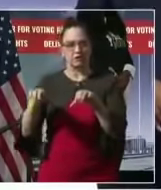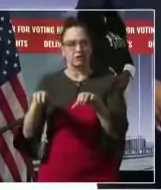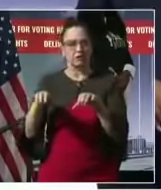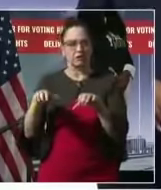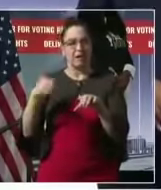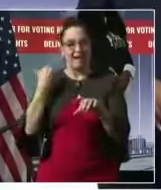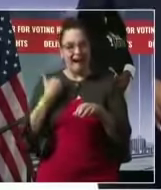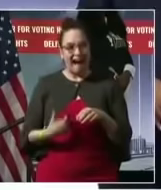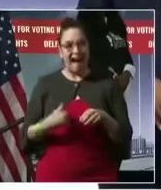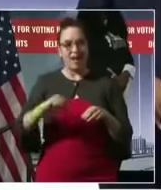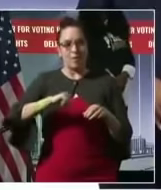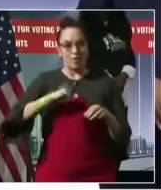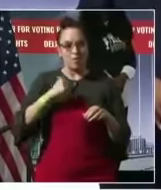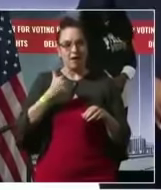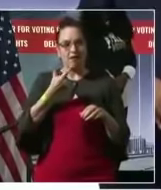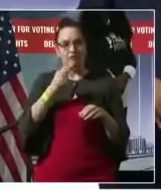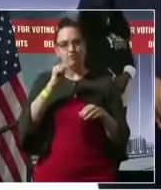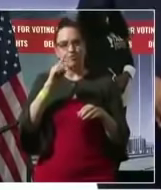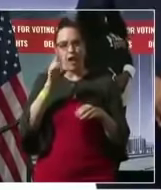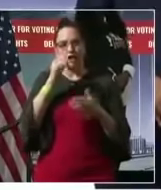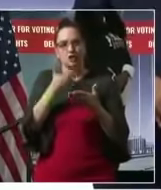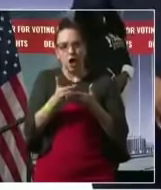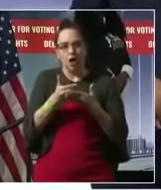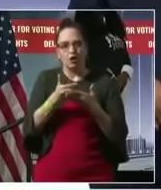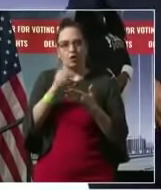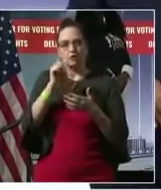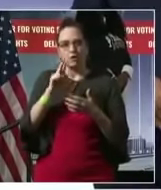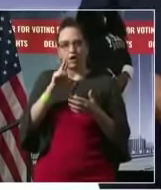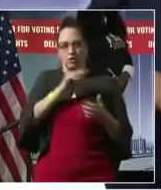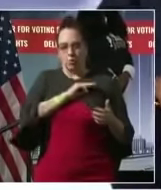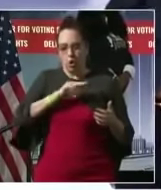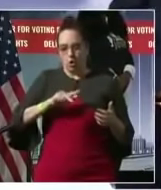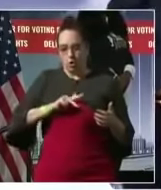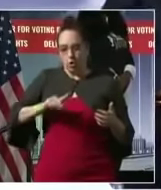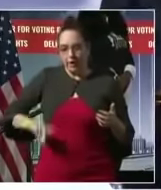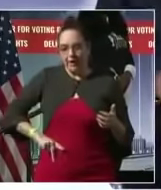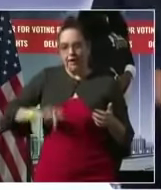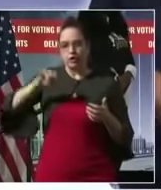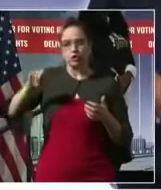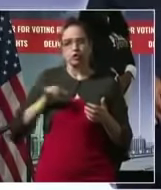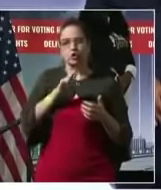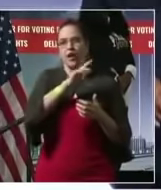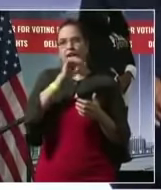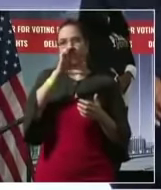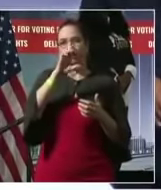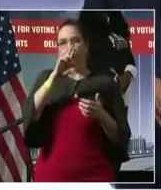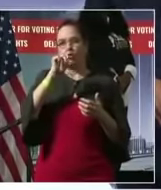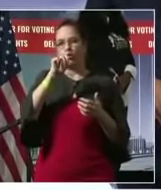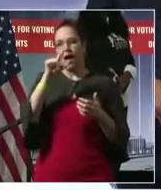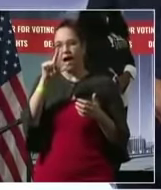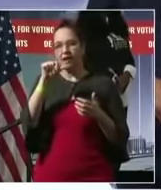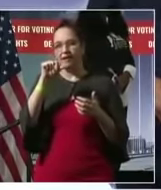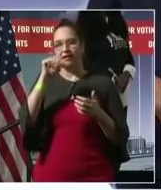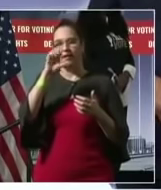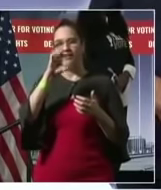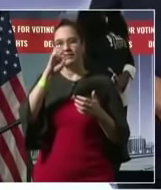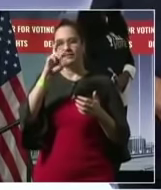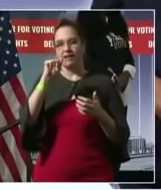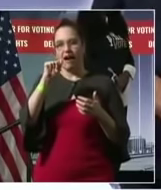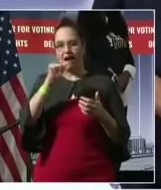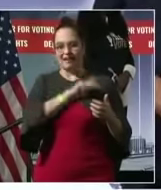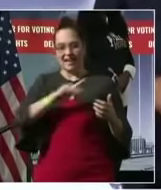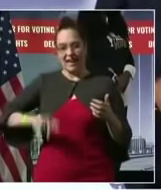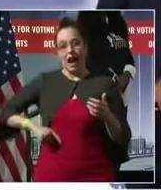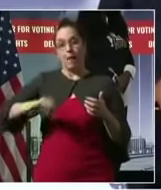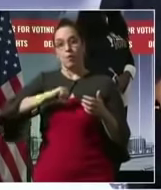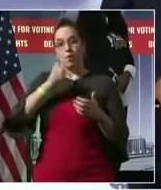I am the proud granddaughter of Dr. Martin Luther King Jr. and Coretta Scott King. I am also the proud